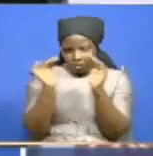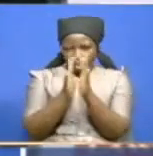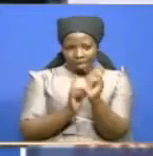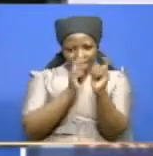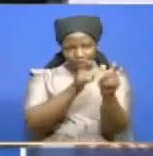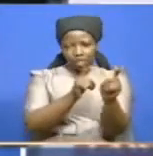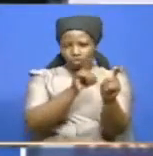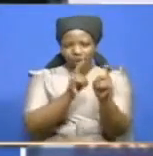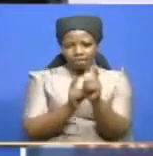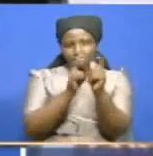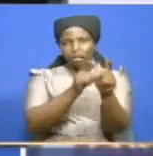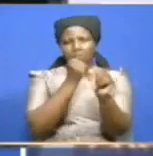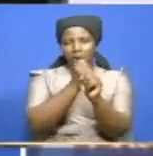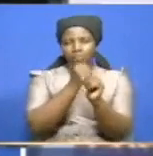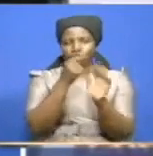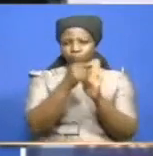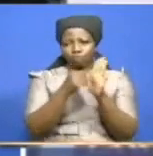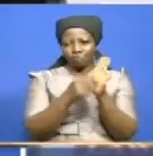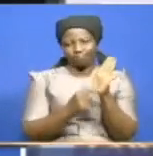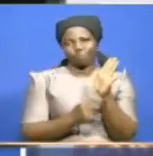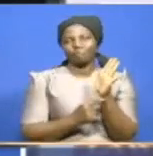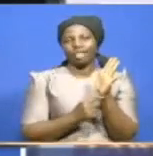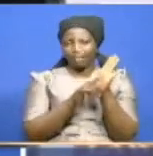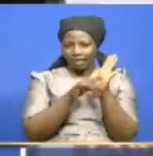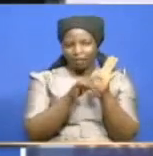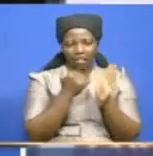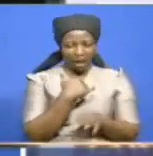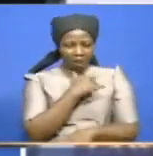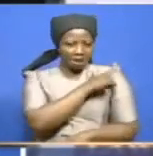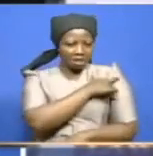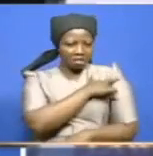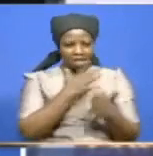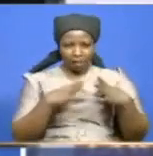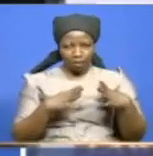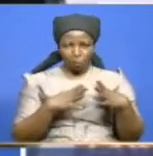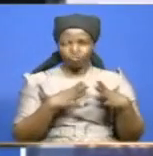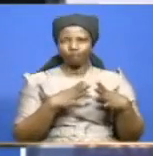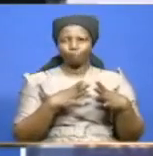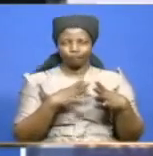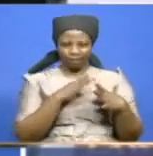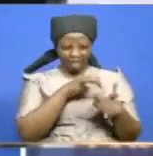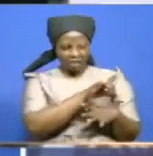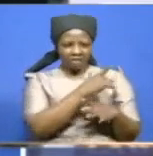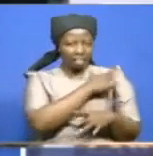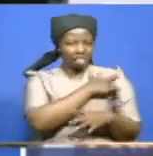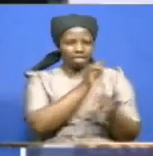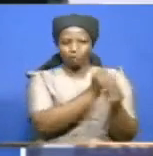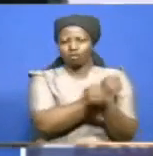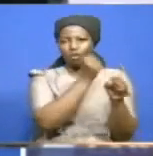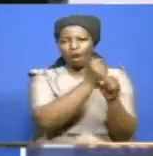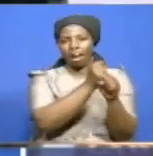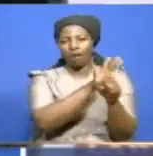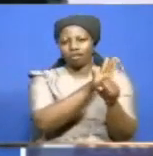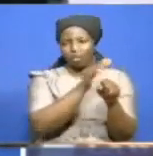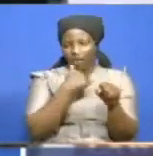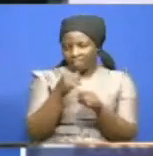to work ABC. They are the so-called lazy persons. That is the word we use. They cannot do as much. They are those who